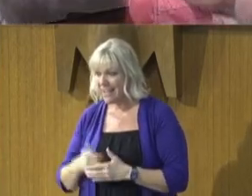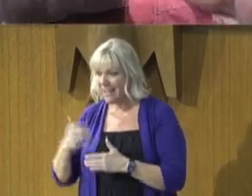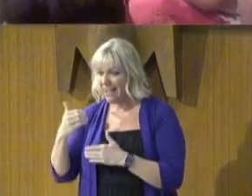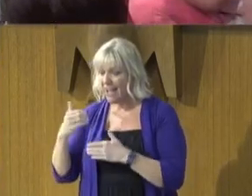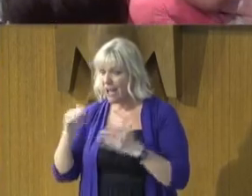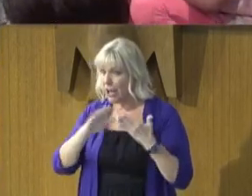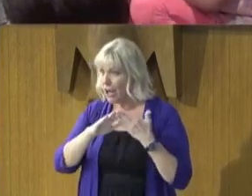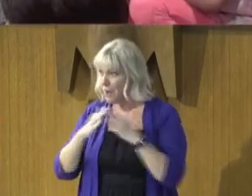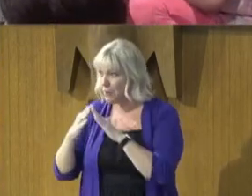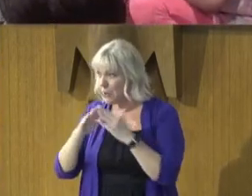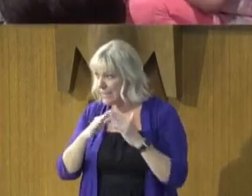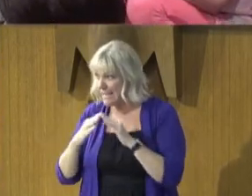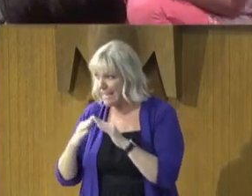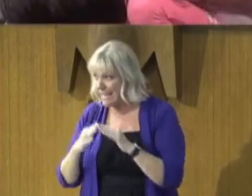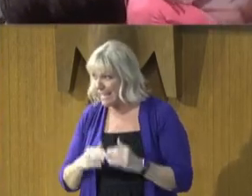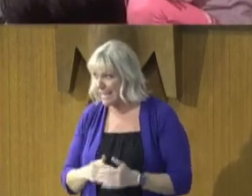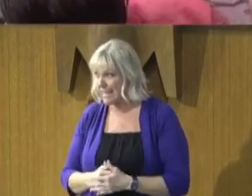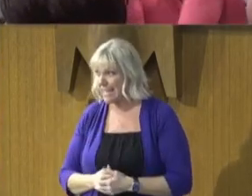Community, yes.